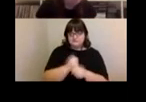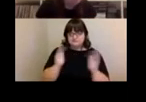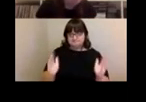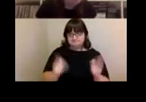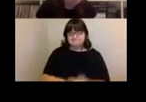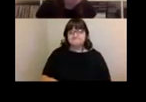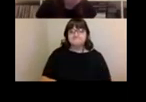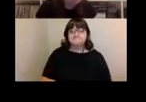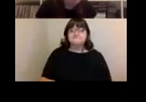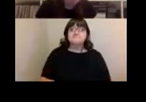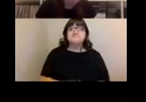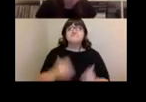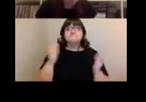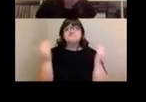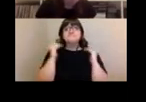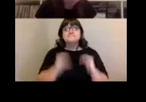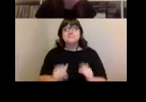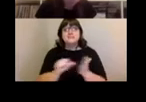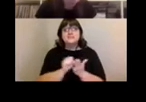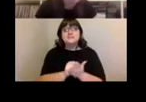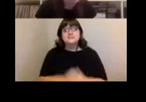And if we move to the next page,